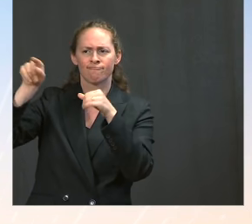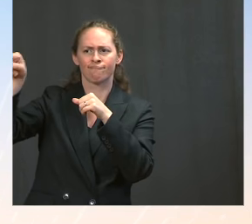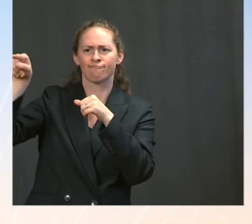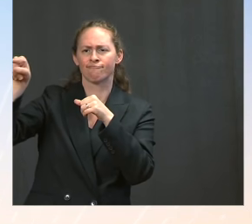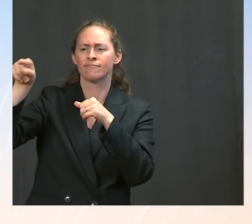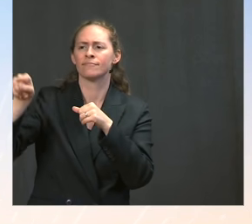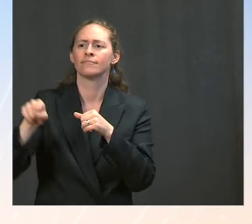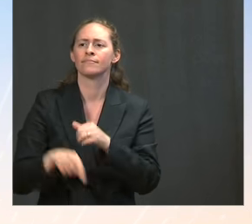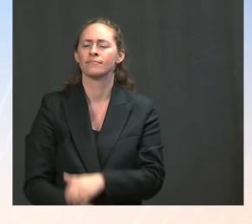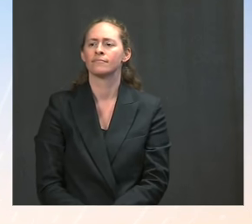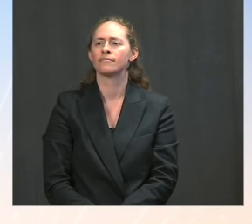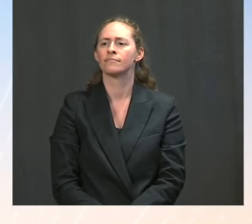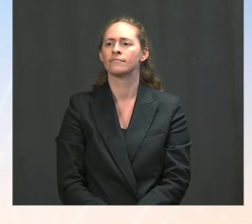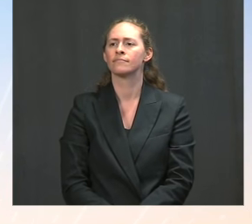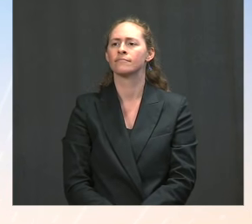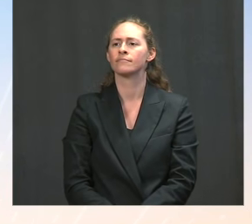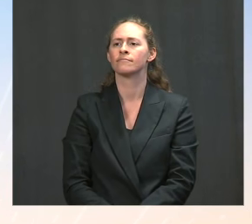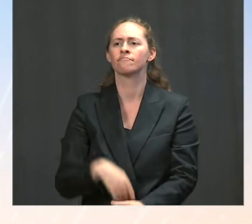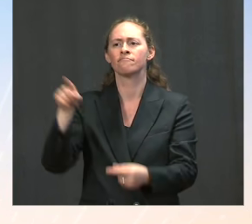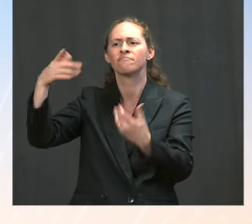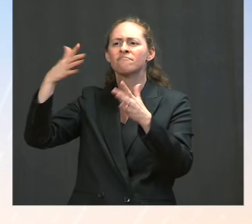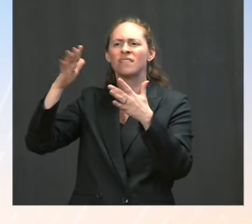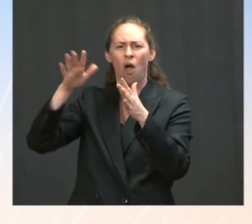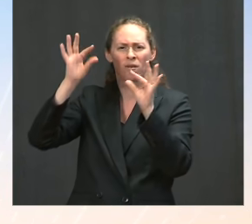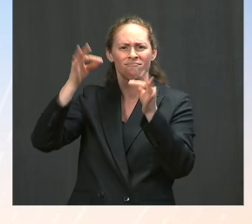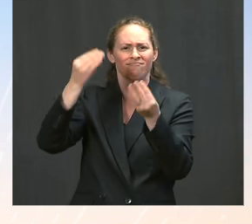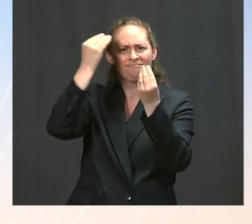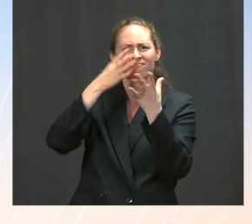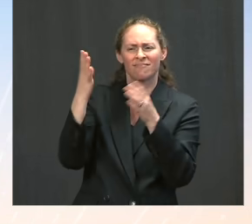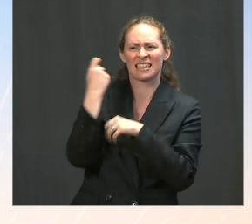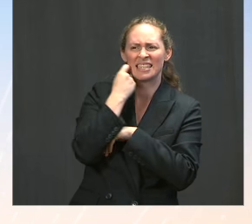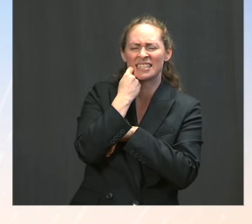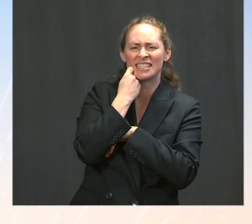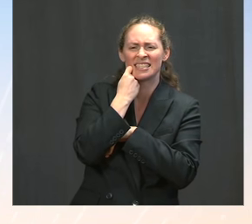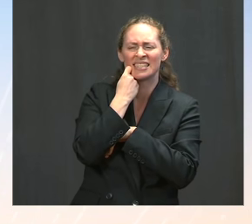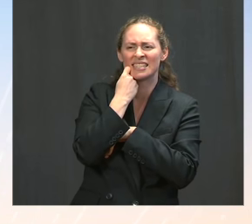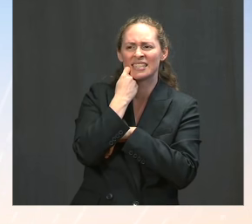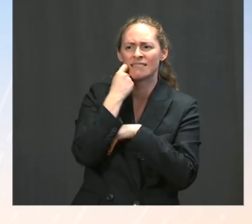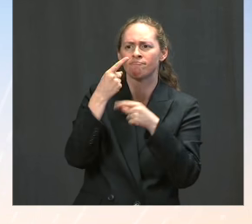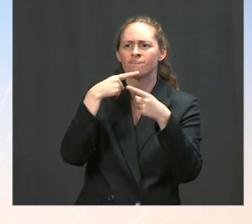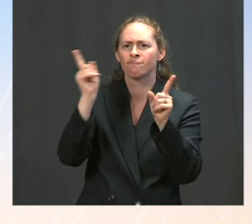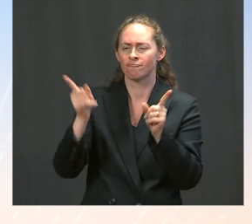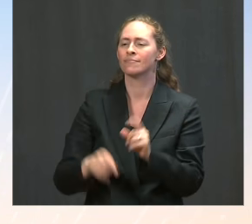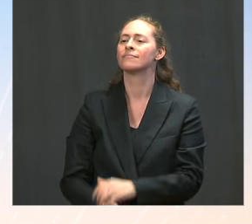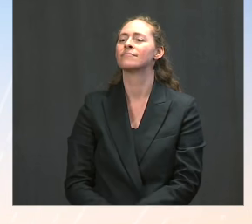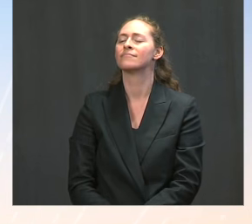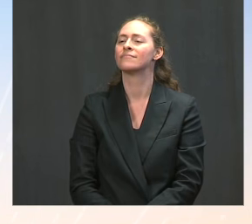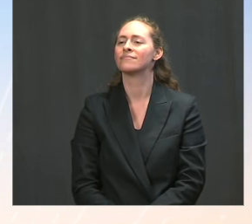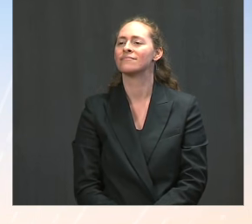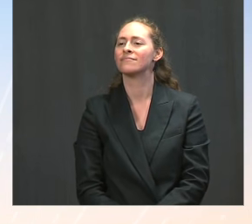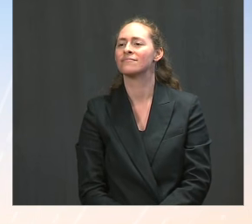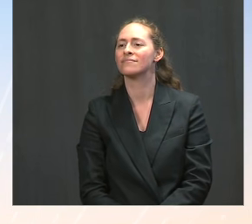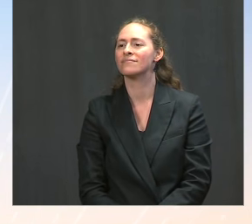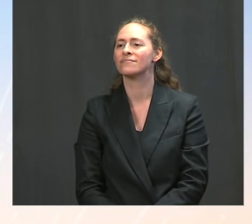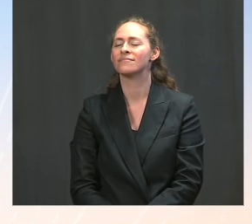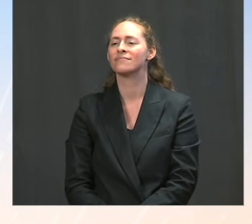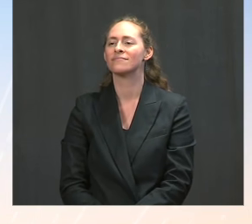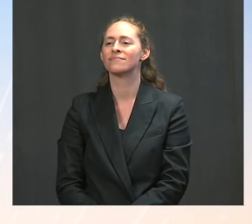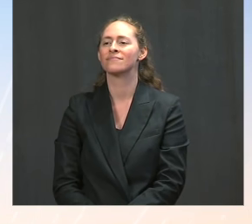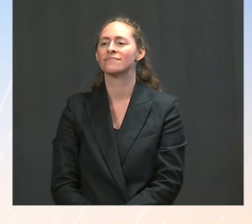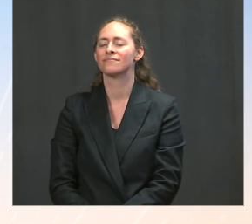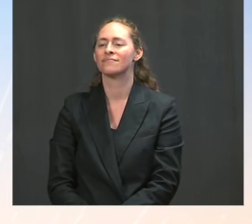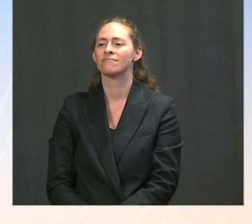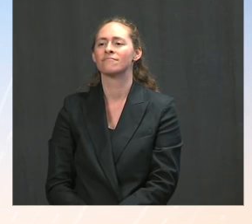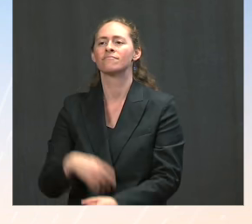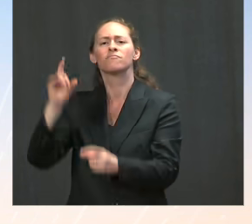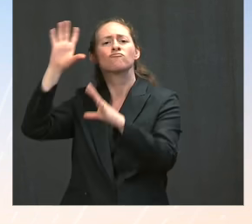just a few hours ago. So I point out that first. Second, I would say what the president was referring to and continues to talk about, as he did last